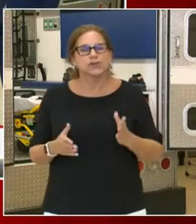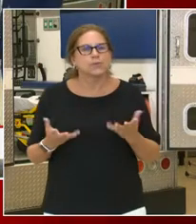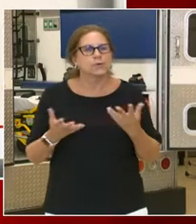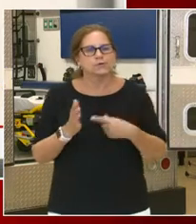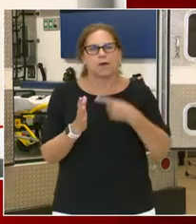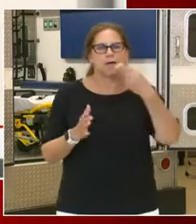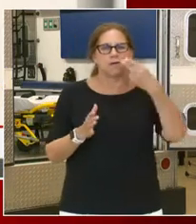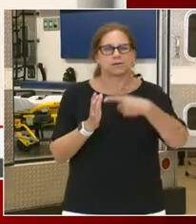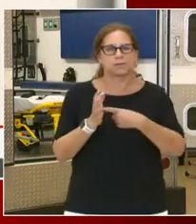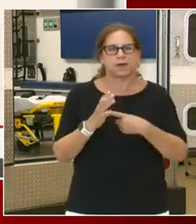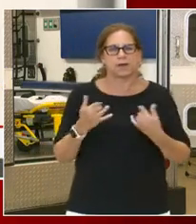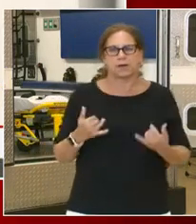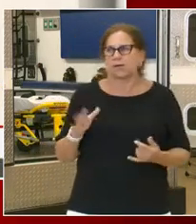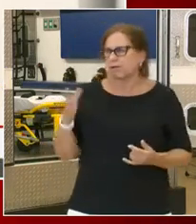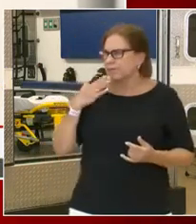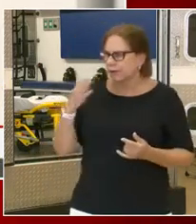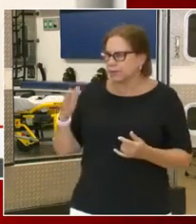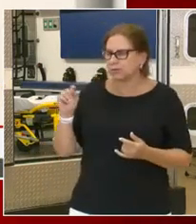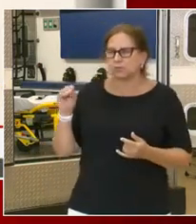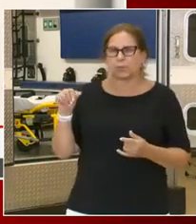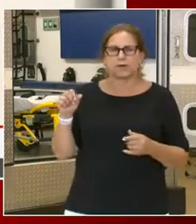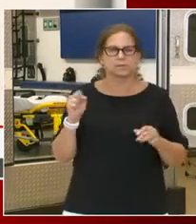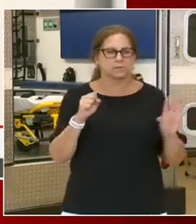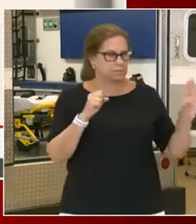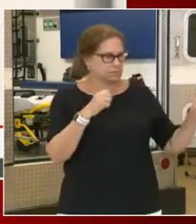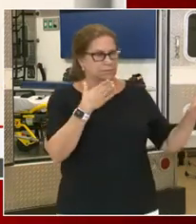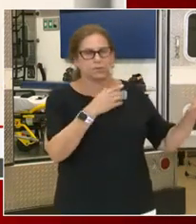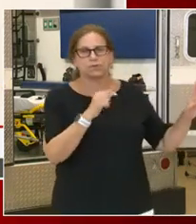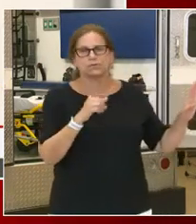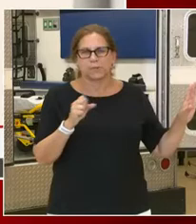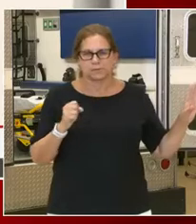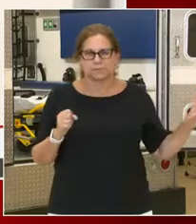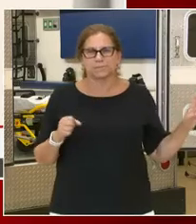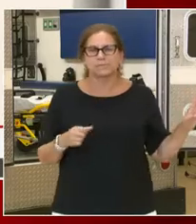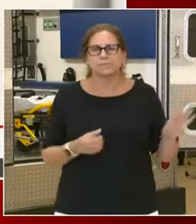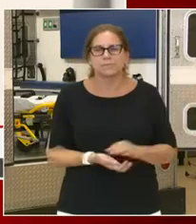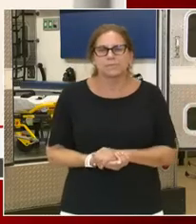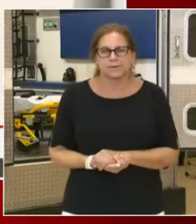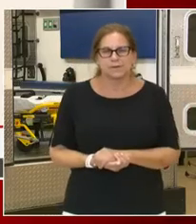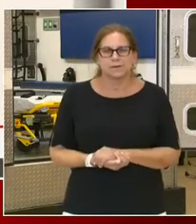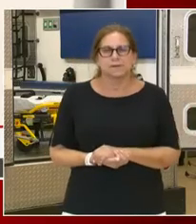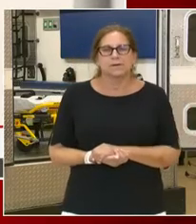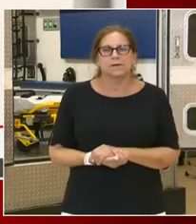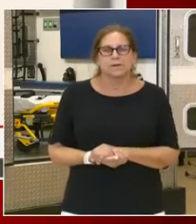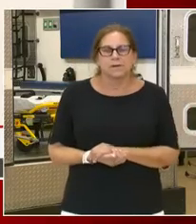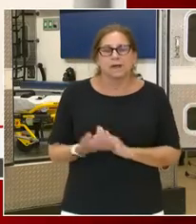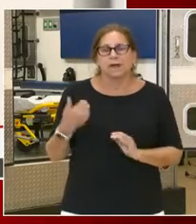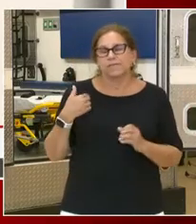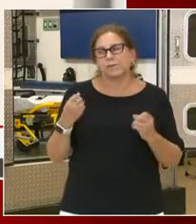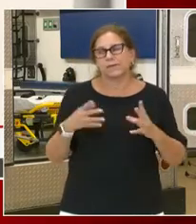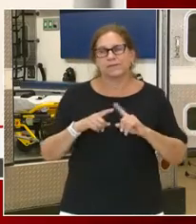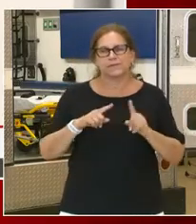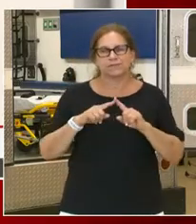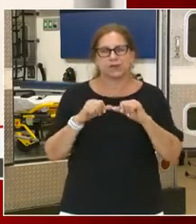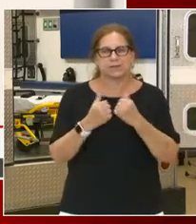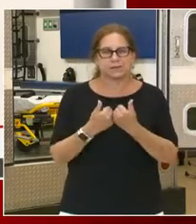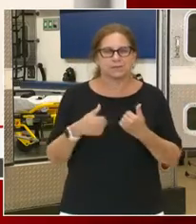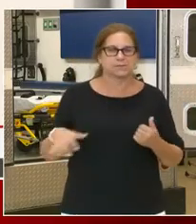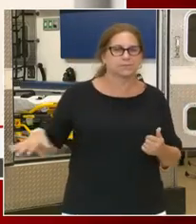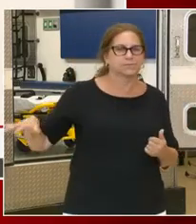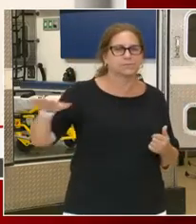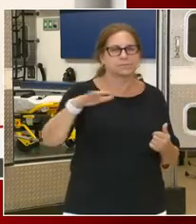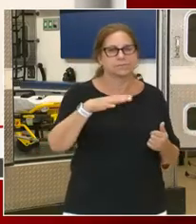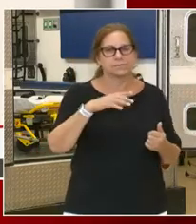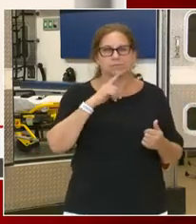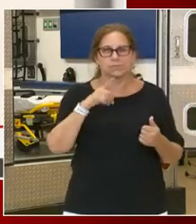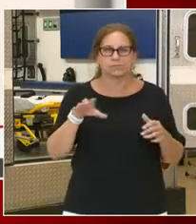that. I have the privilege of working hand in hand with these agencies and many more colleagues who are delivering